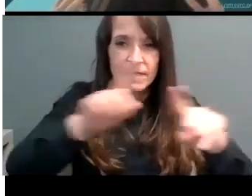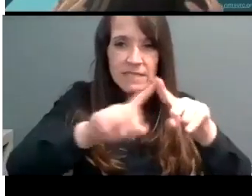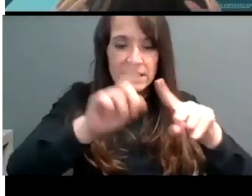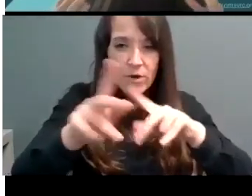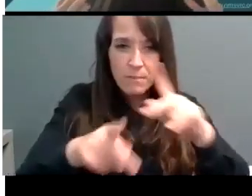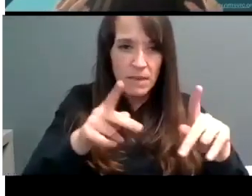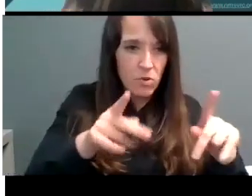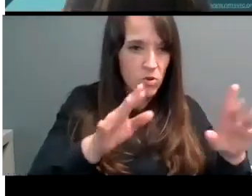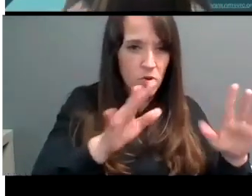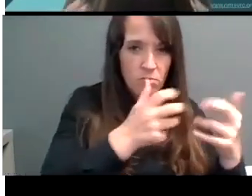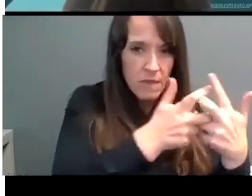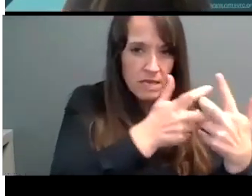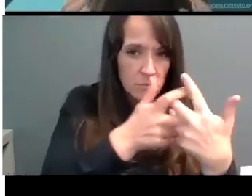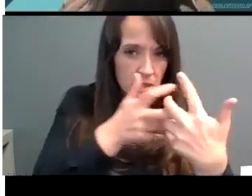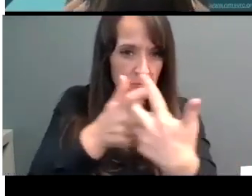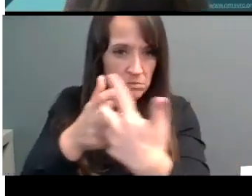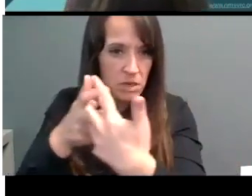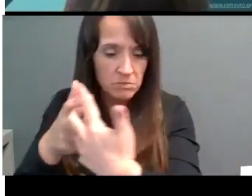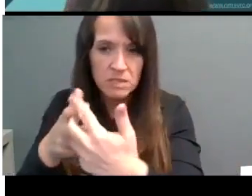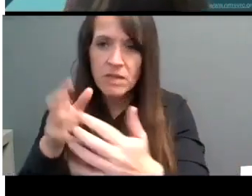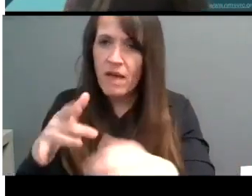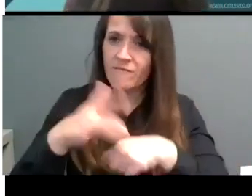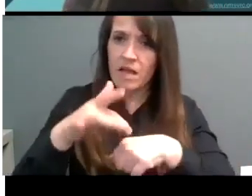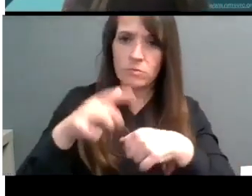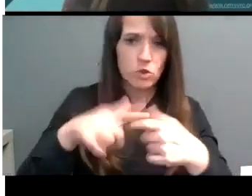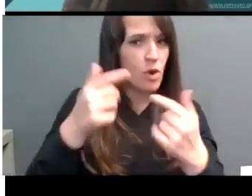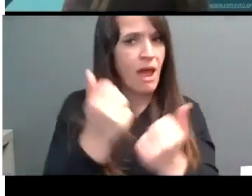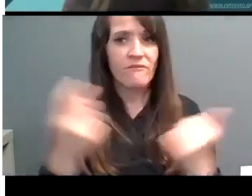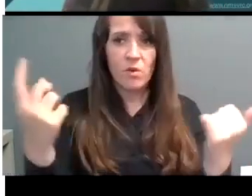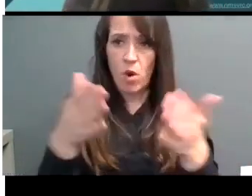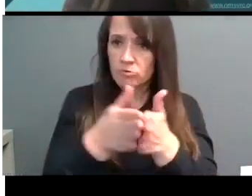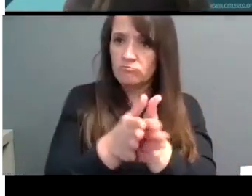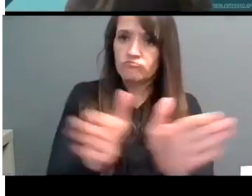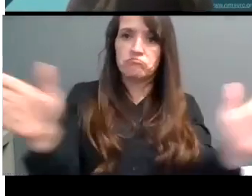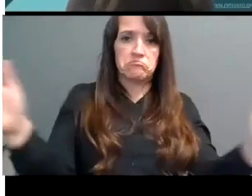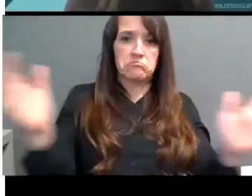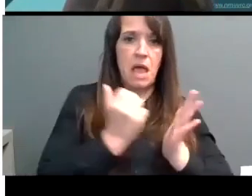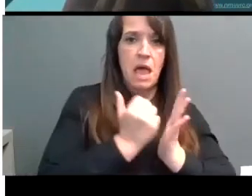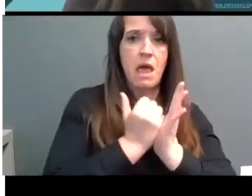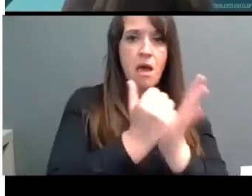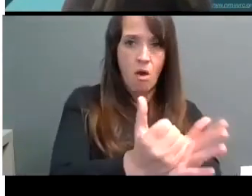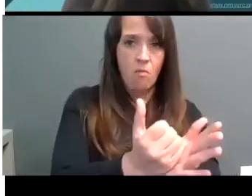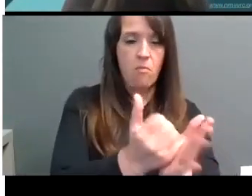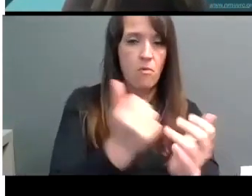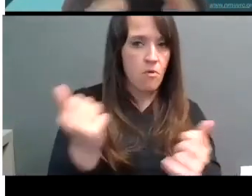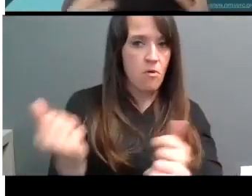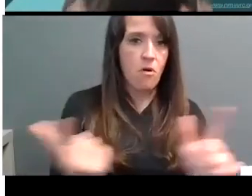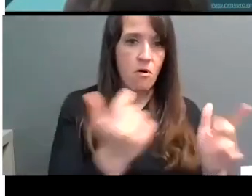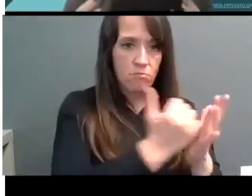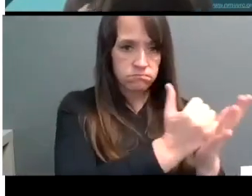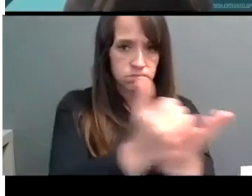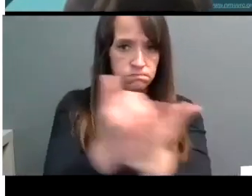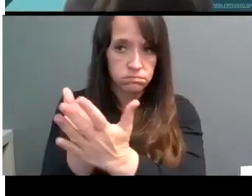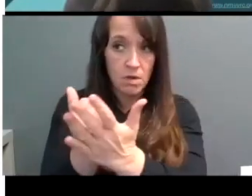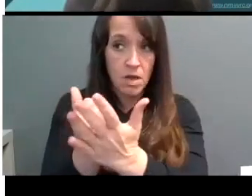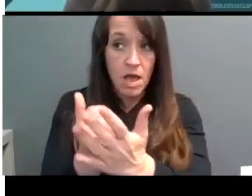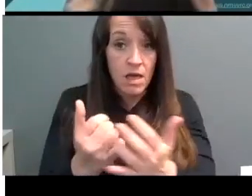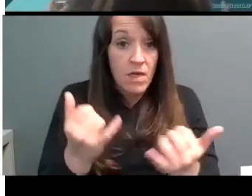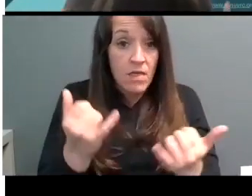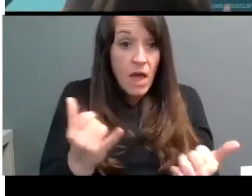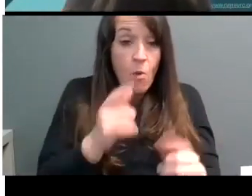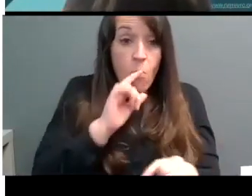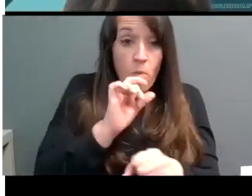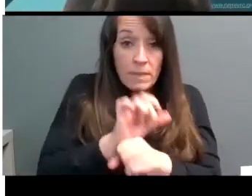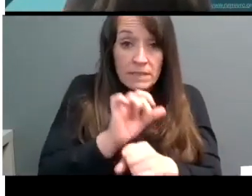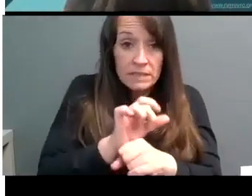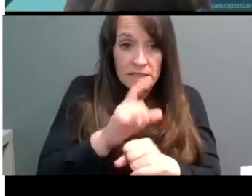interventions and they're available to all victims and survivors. So at this point, we don't really need to assess in the moment people